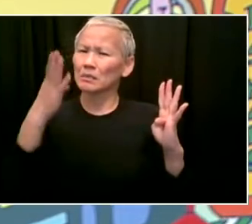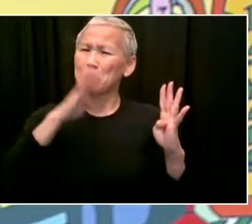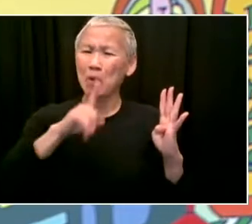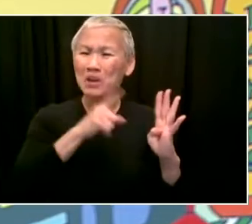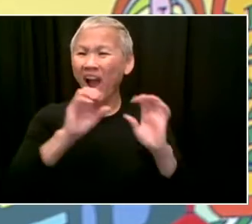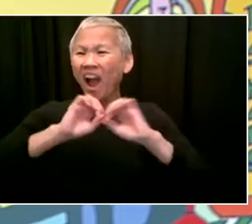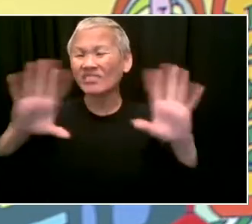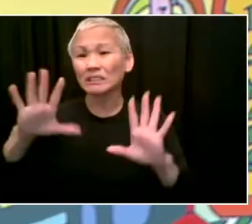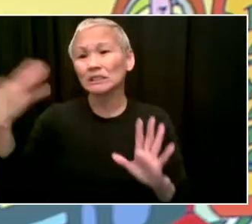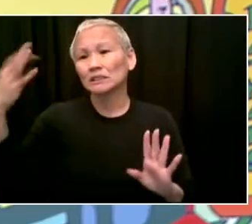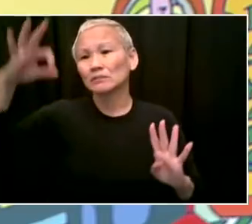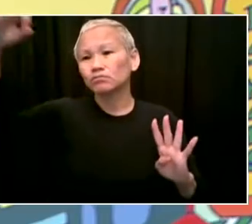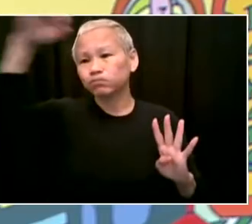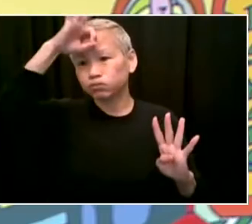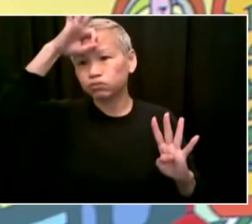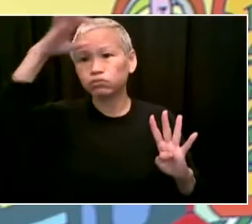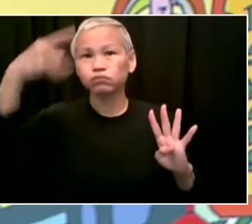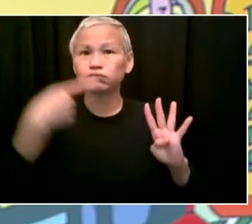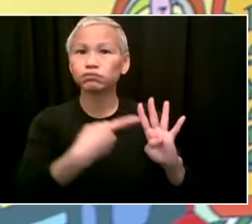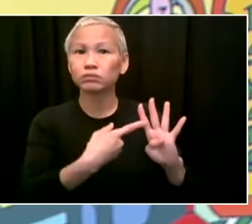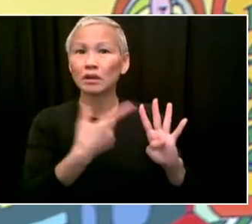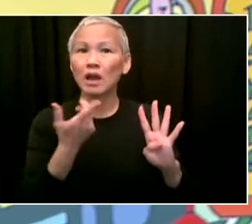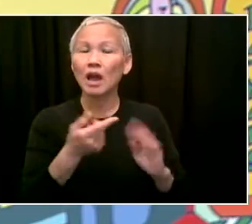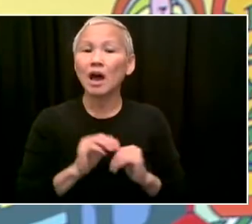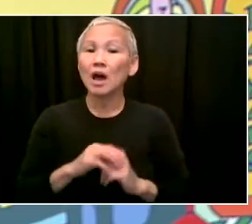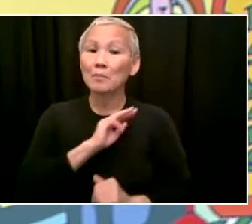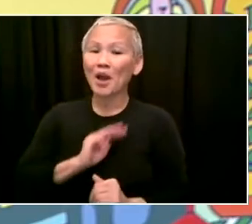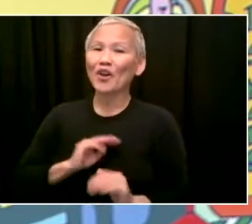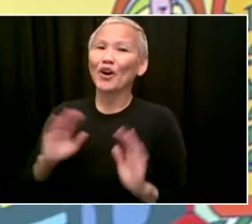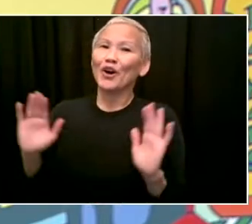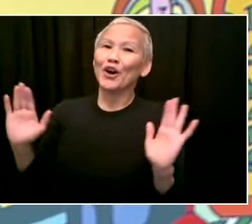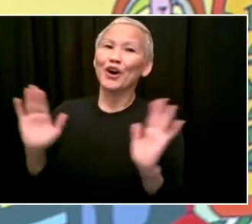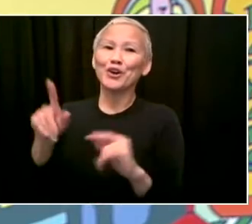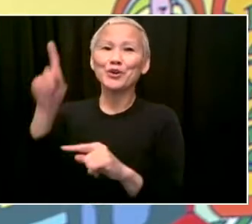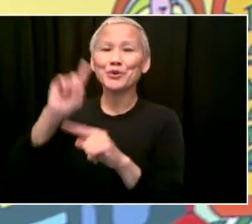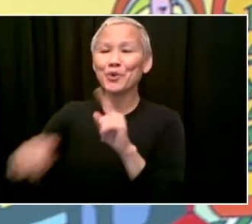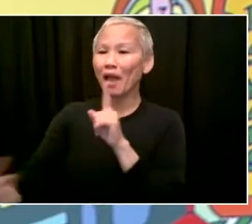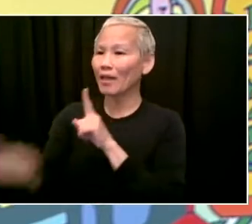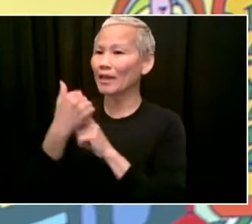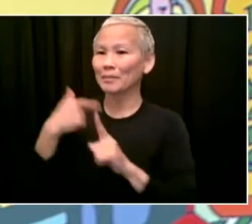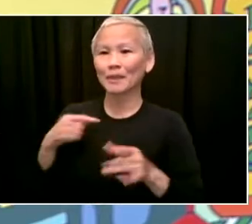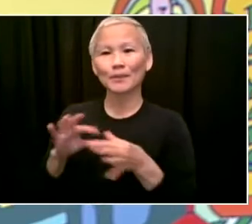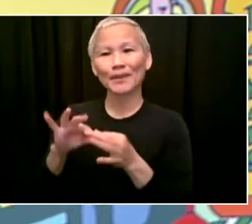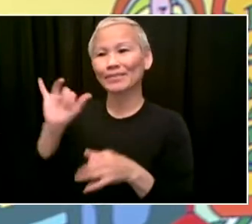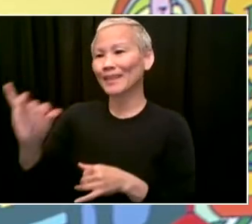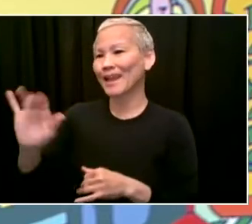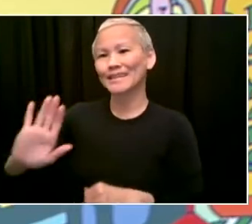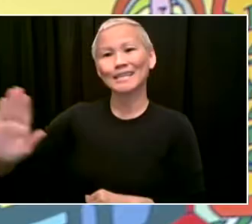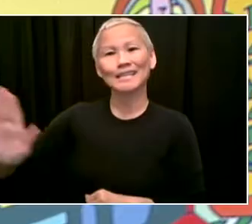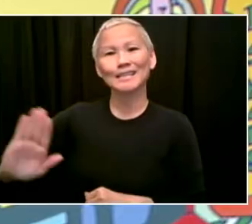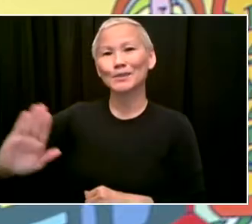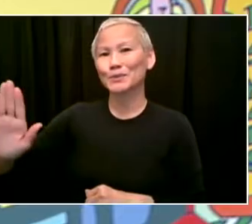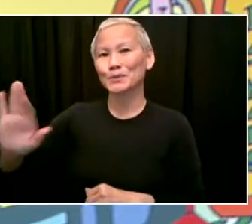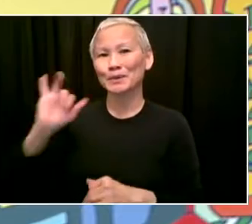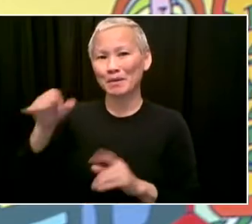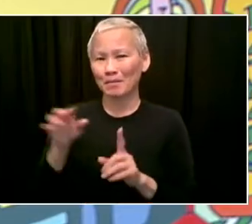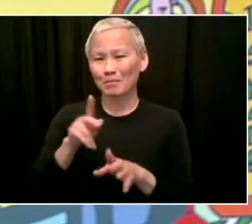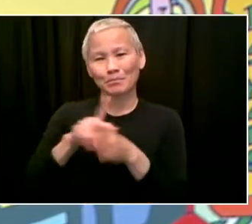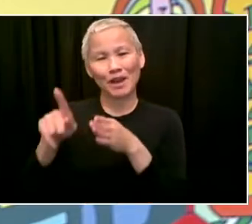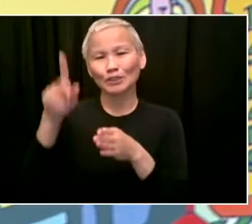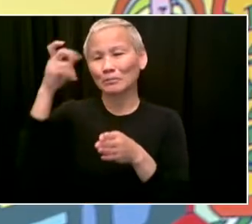I am a highly trained professional, Nolan. I'm not falling for that question. Look, I've given some